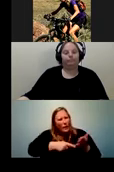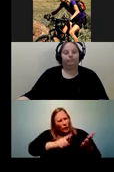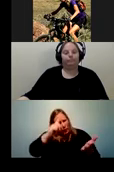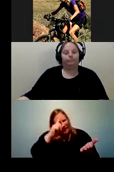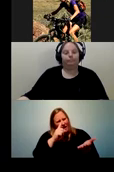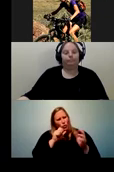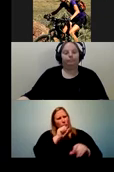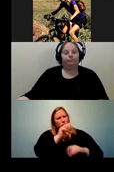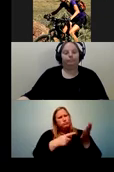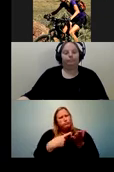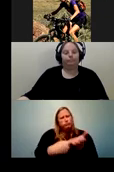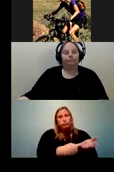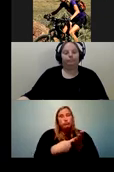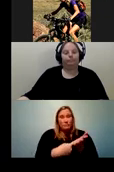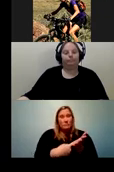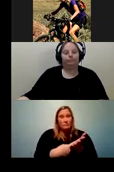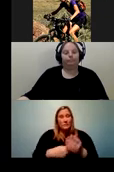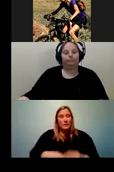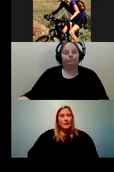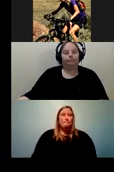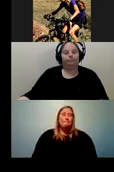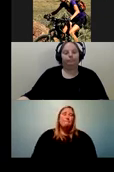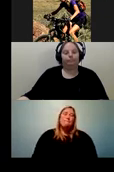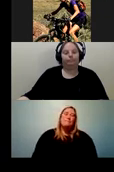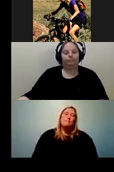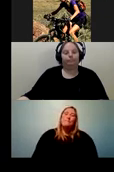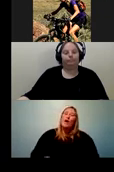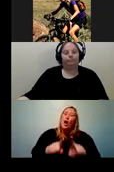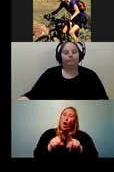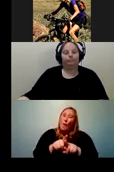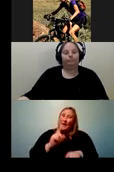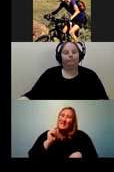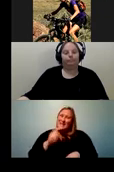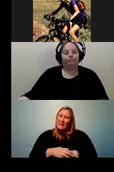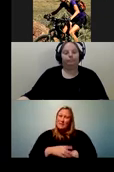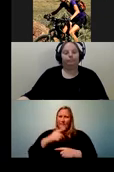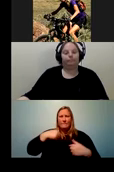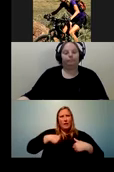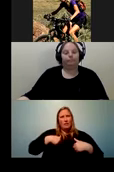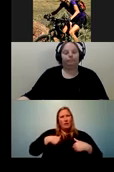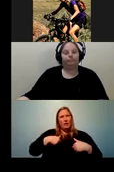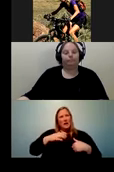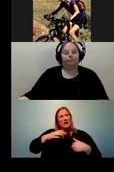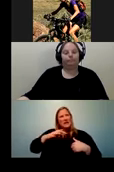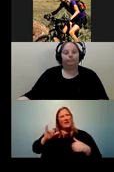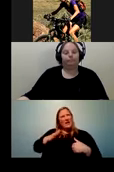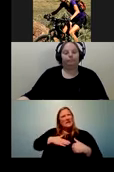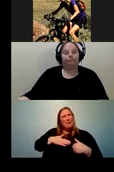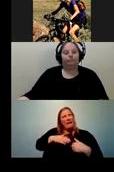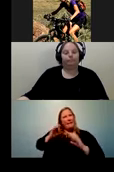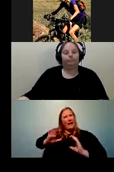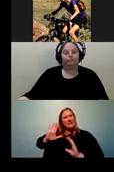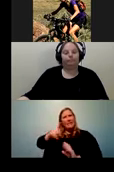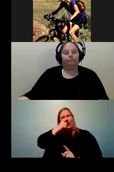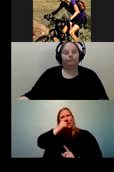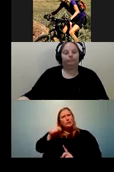All right. Always ask these questions. Is this in my client's best interest? Not in yours, but your client's. Whose needs